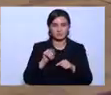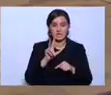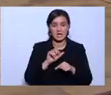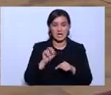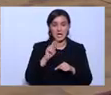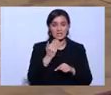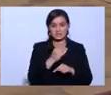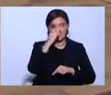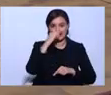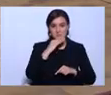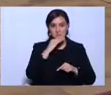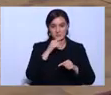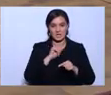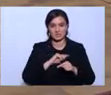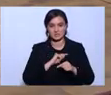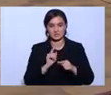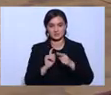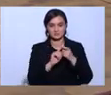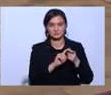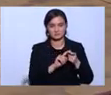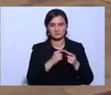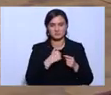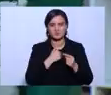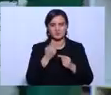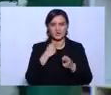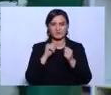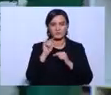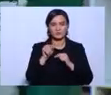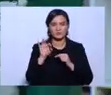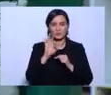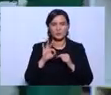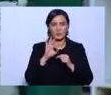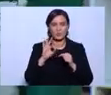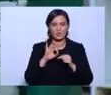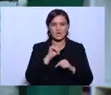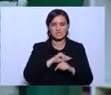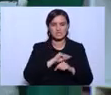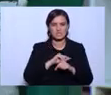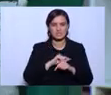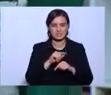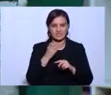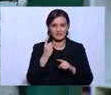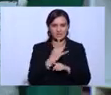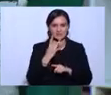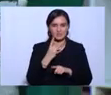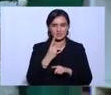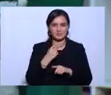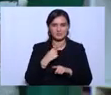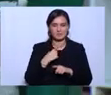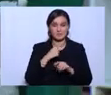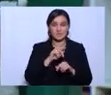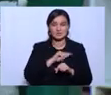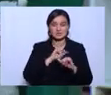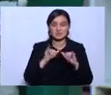from. But I want to come back to this point about development one more time. Mm-hmm. So while we said he develops loyalty,